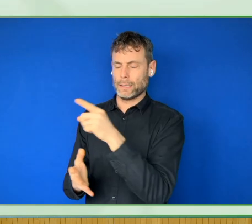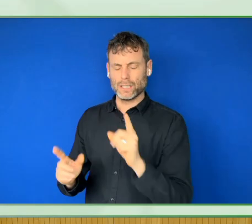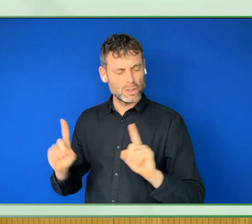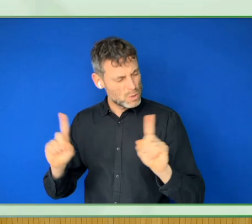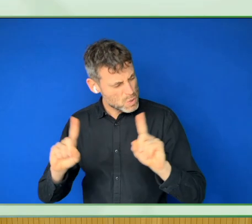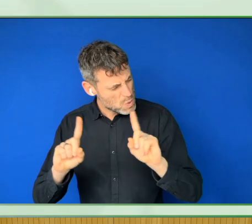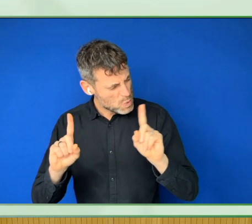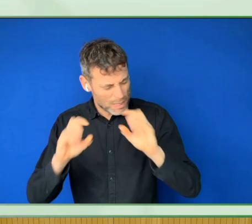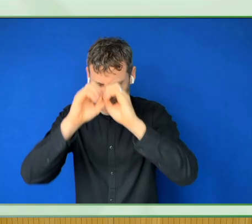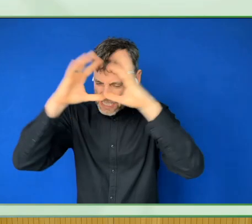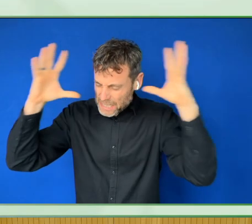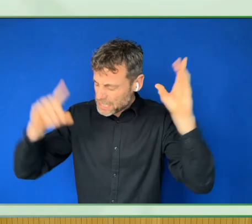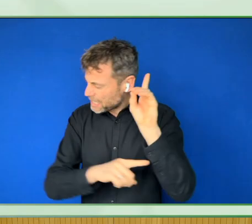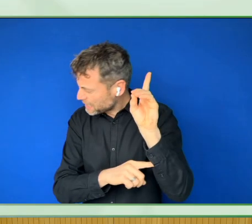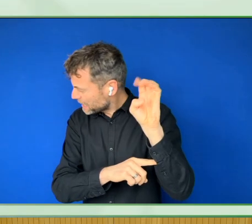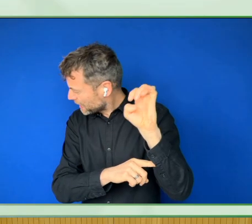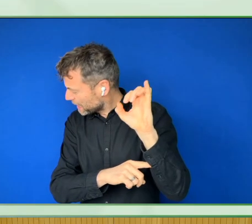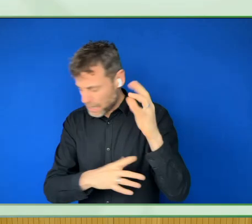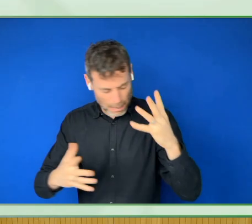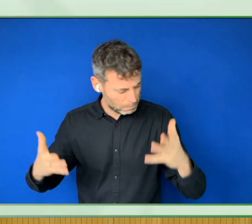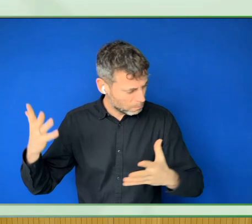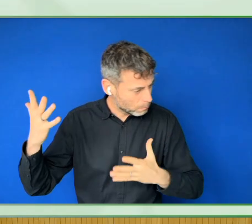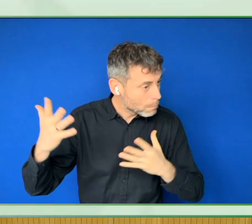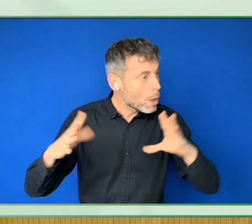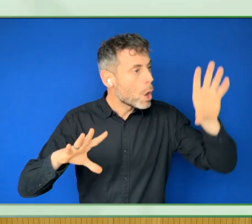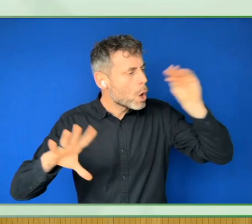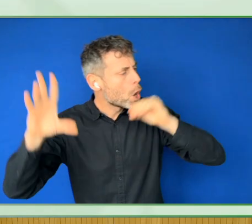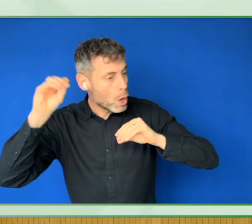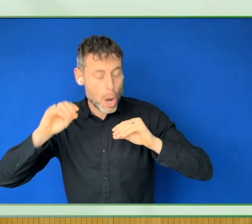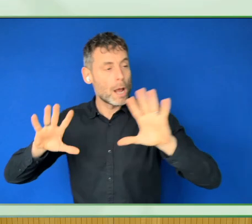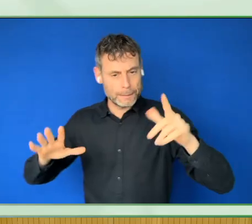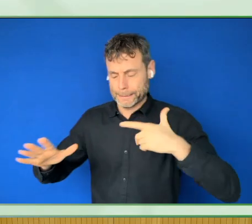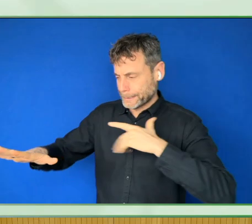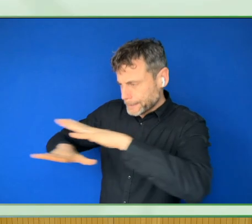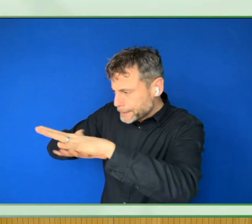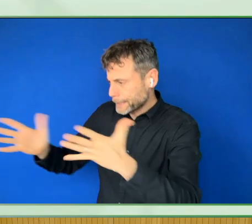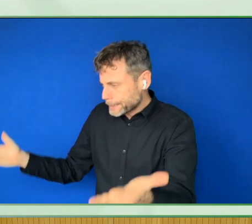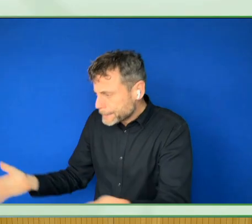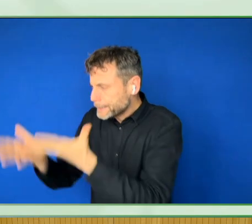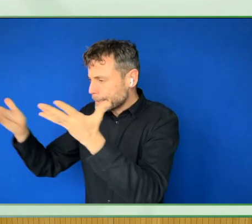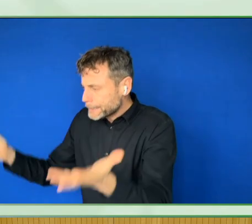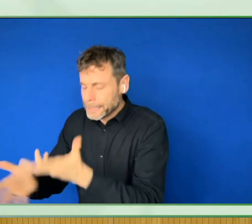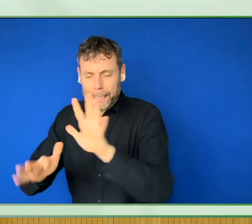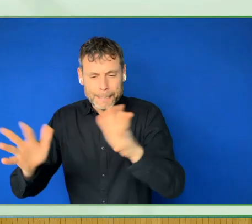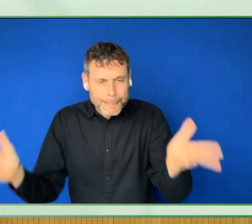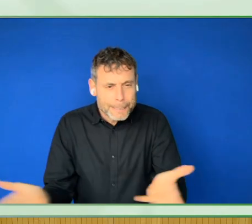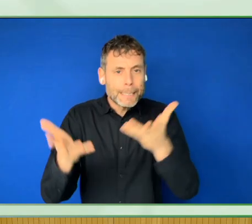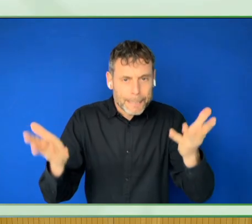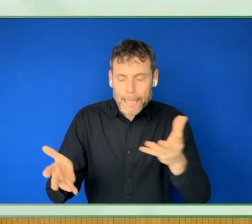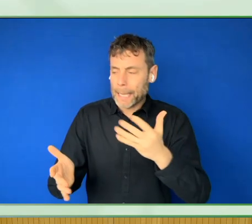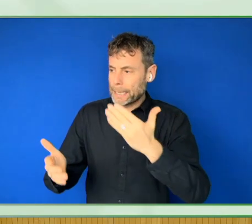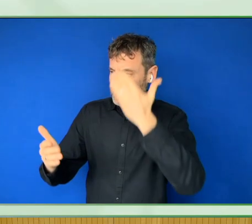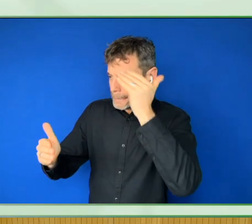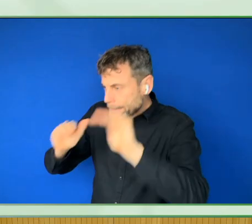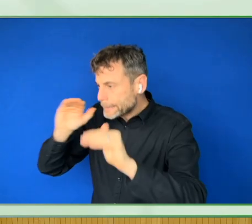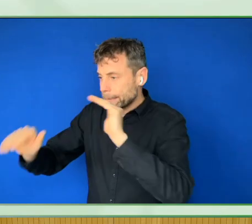into their culture, and even understanding what that means for them and constantly reiterating it. We are living in times